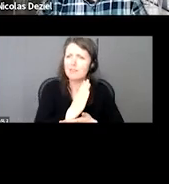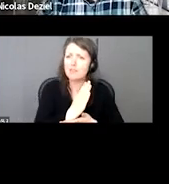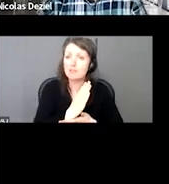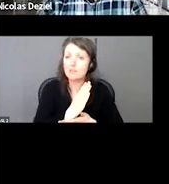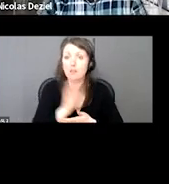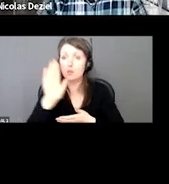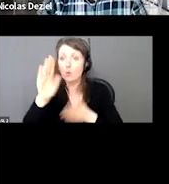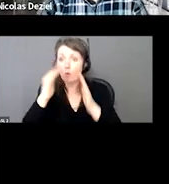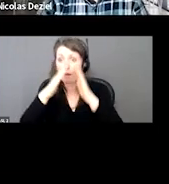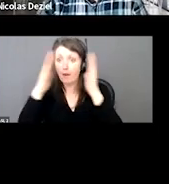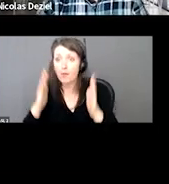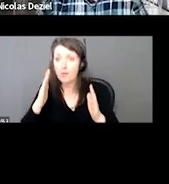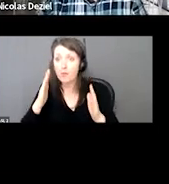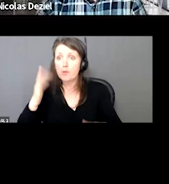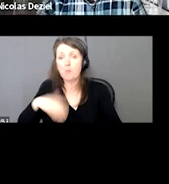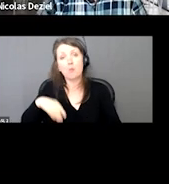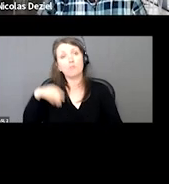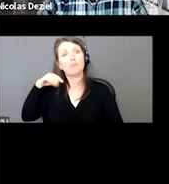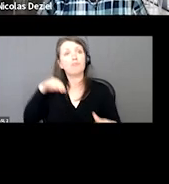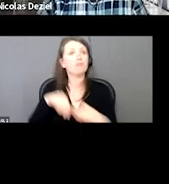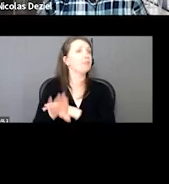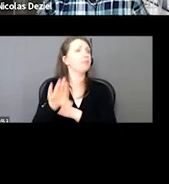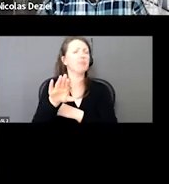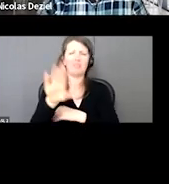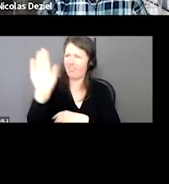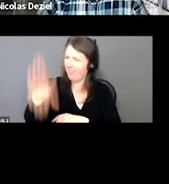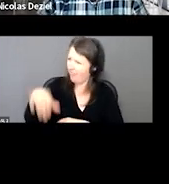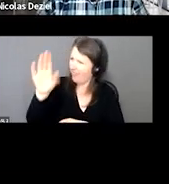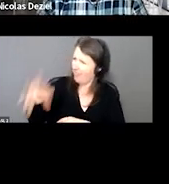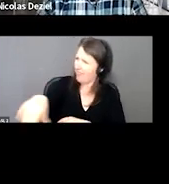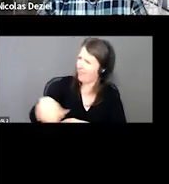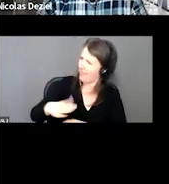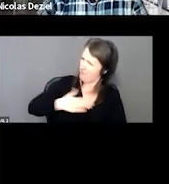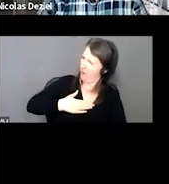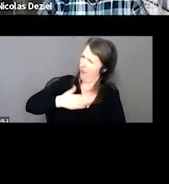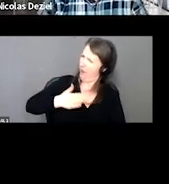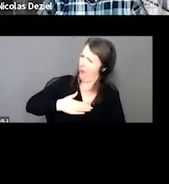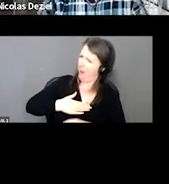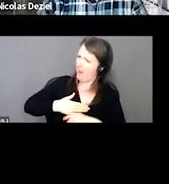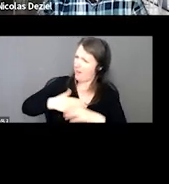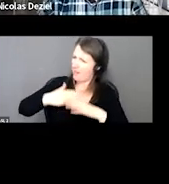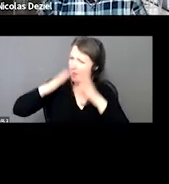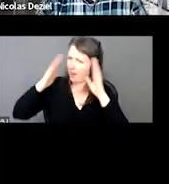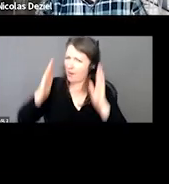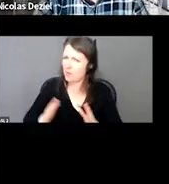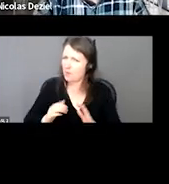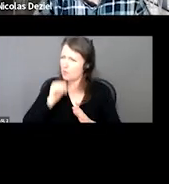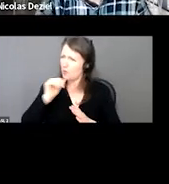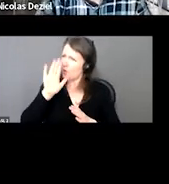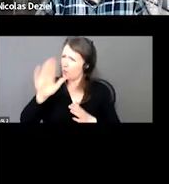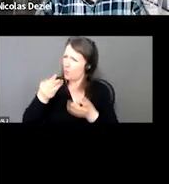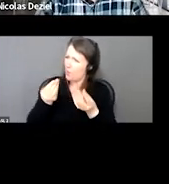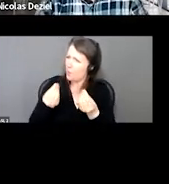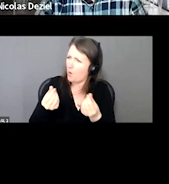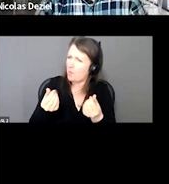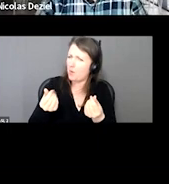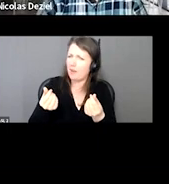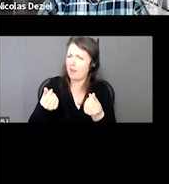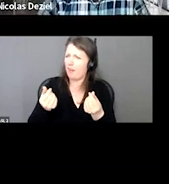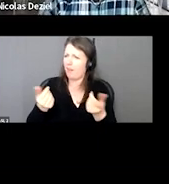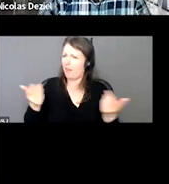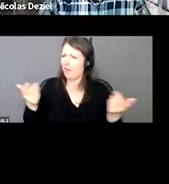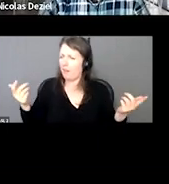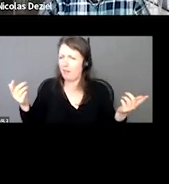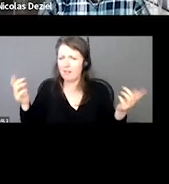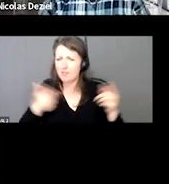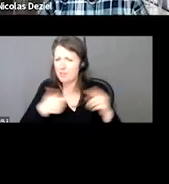off my property. You cannot be here. I have rights. And no one can come into your house and tell you, like, I don't like the color of paint you chose. You have